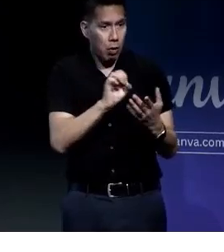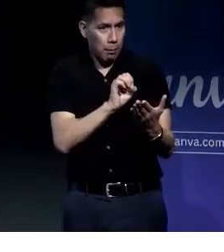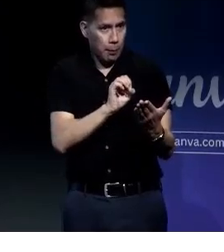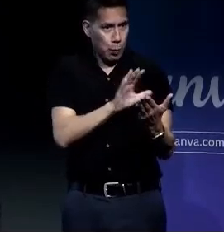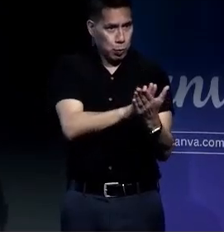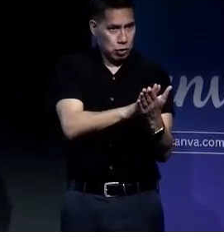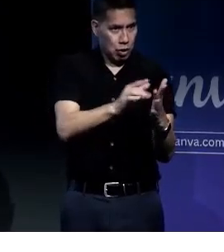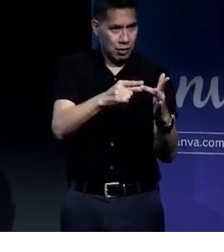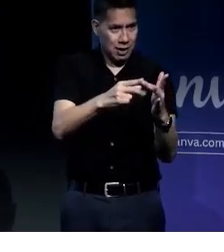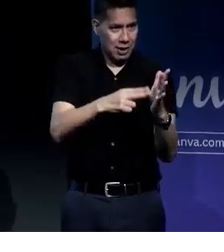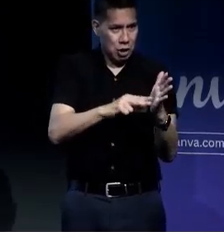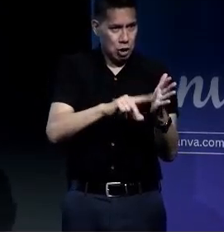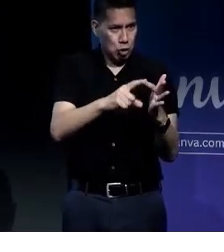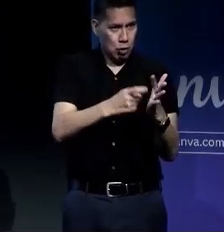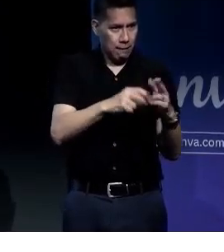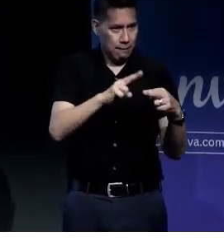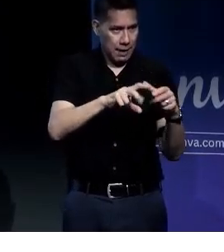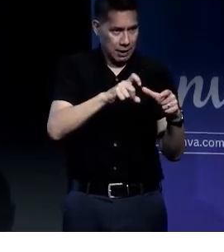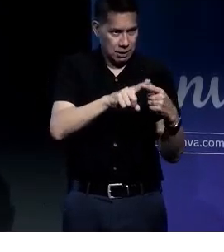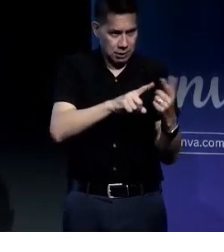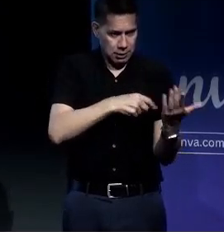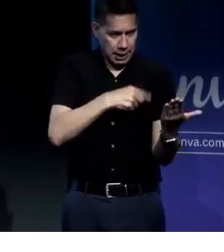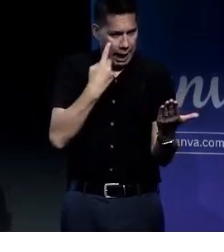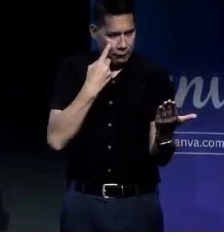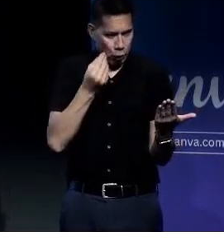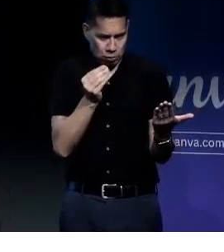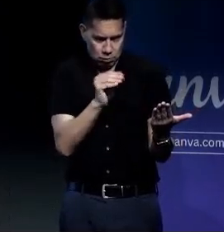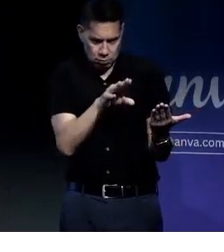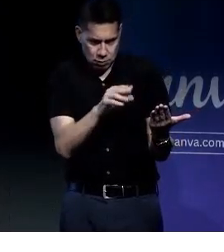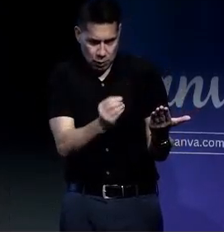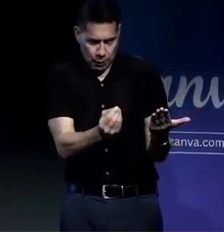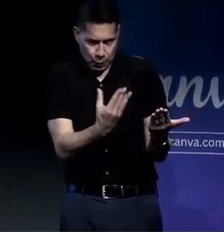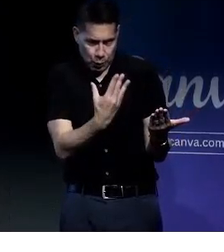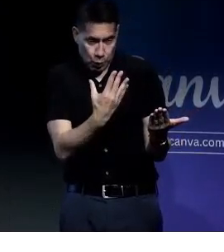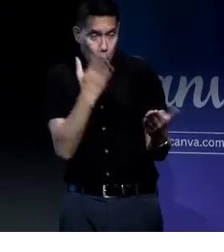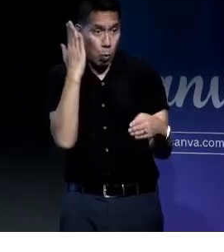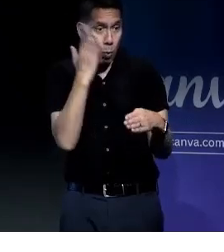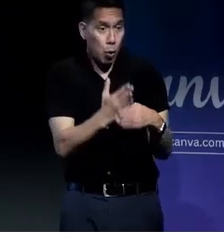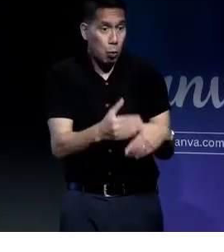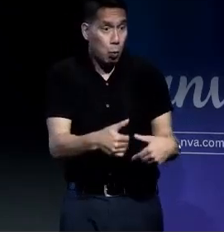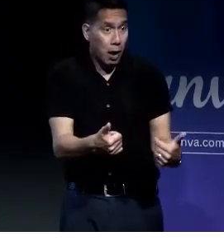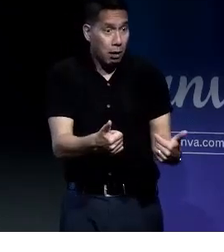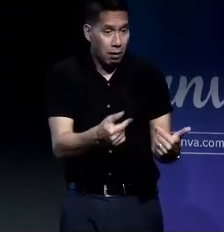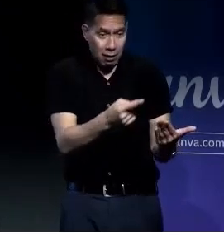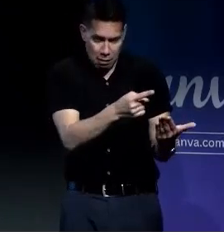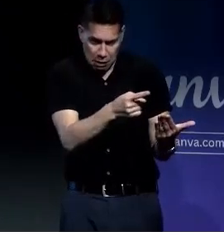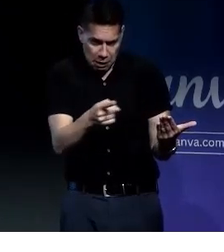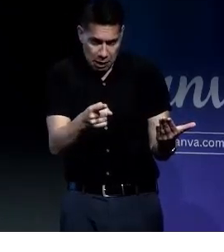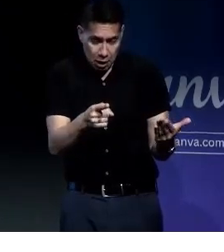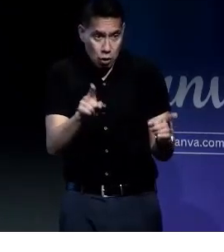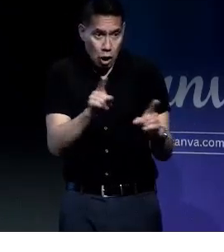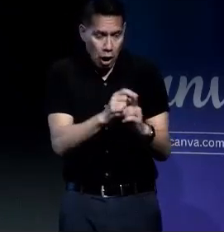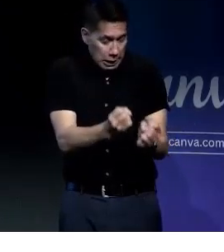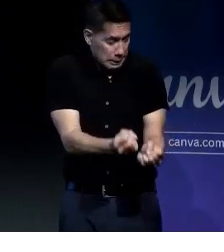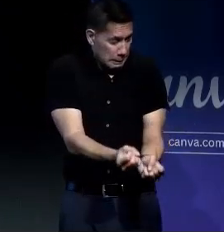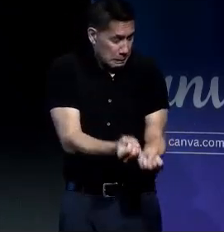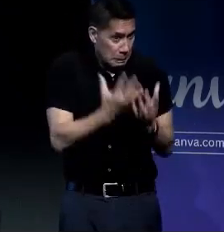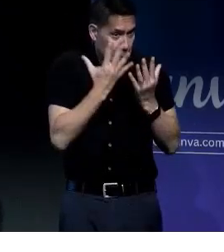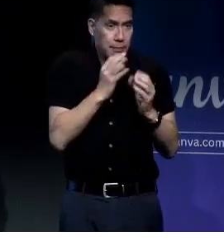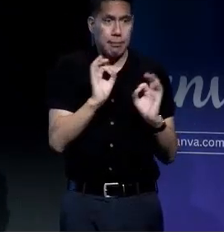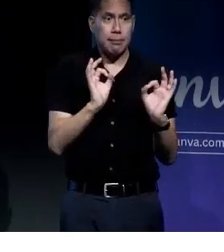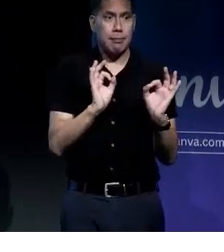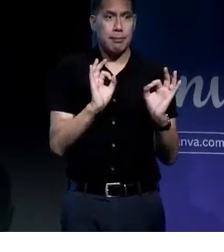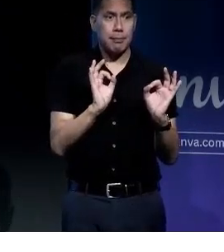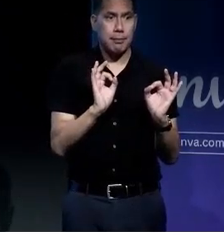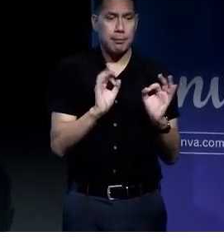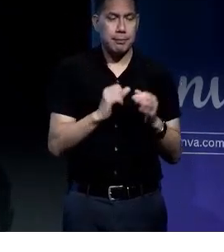interface and they're going to work well and none of them are going to be like in my face yelling at me.